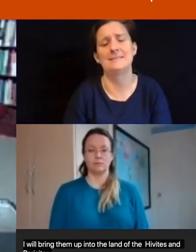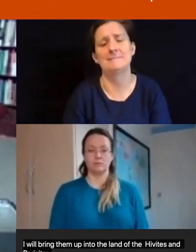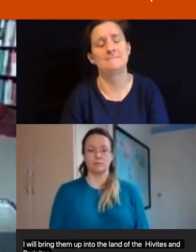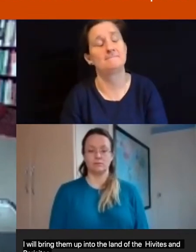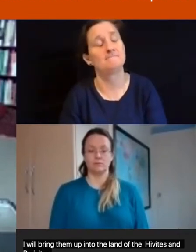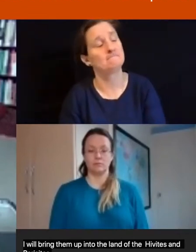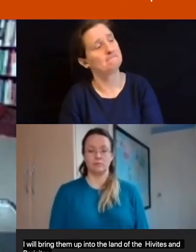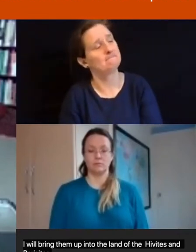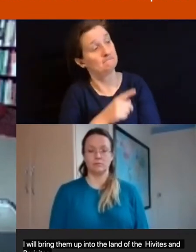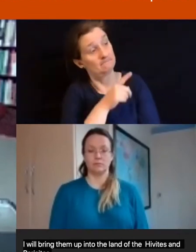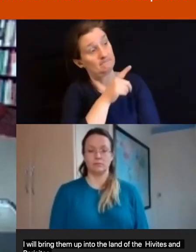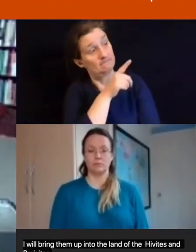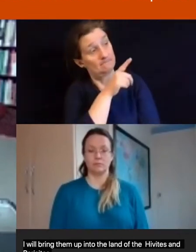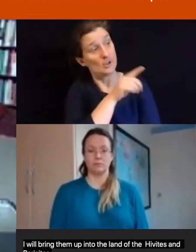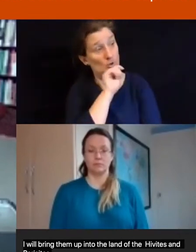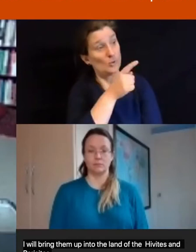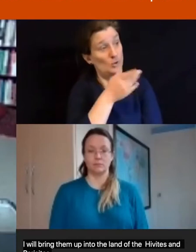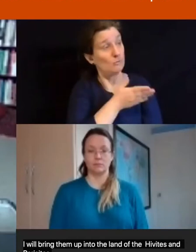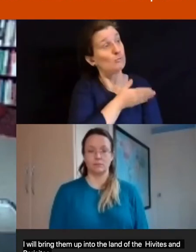And you will go to Pharaoh